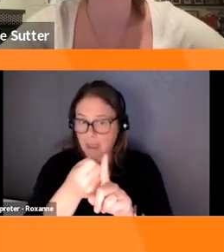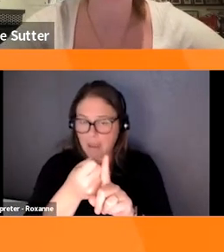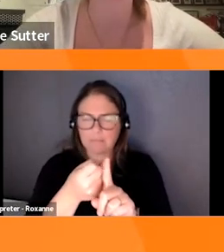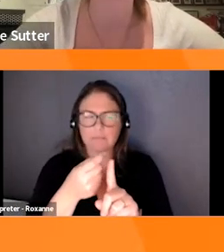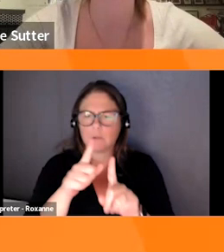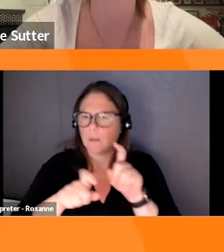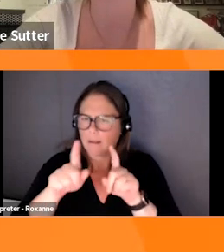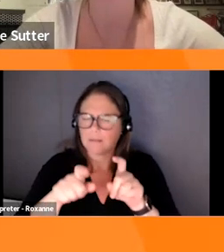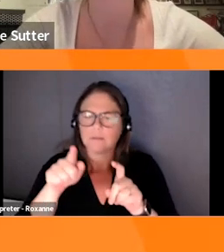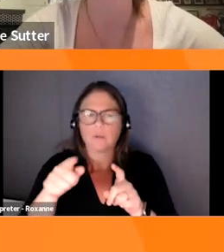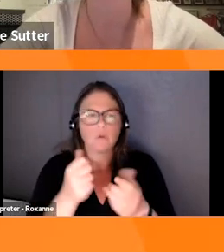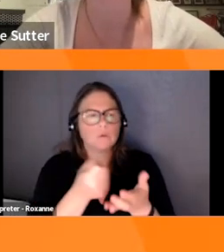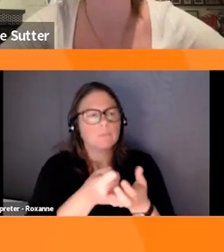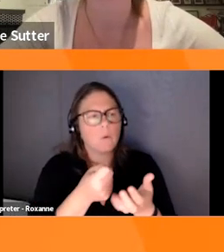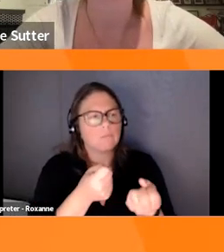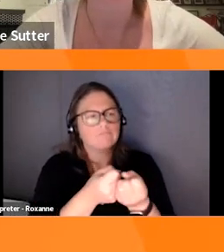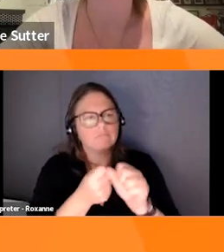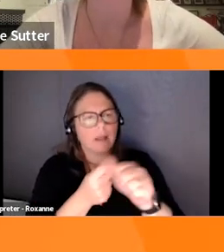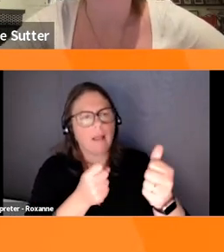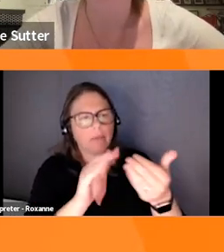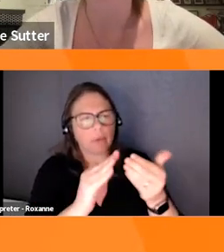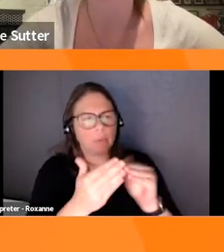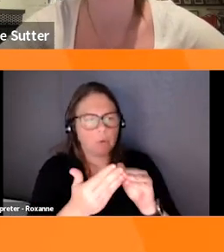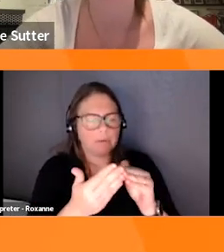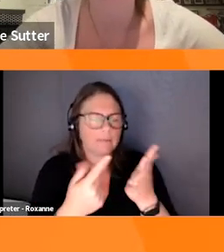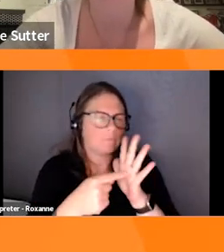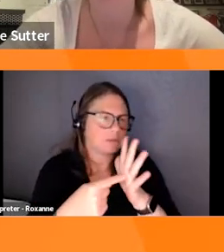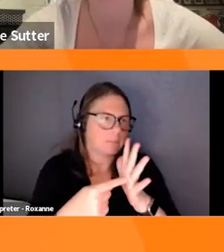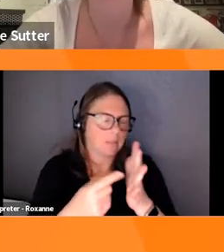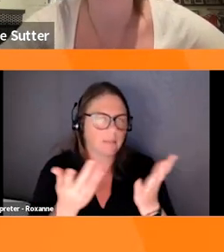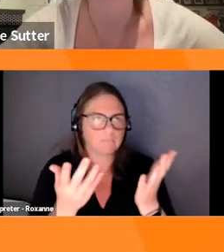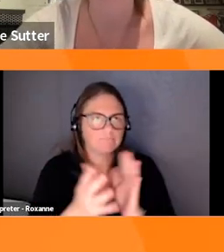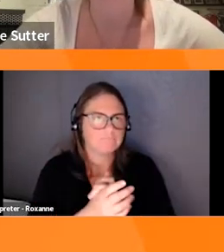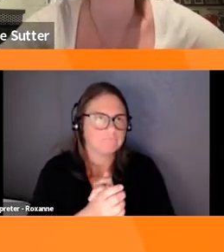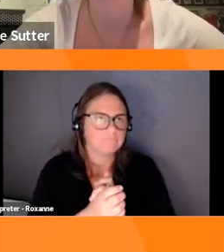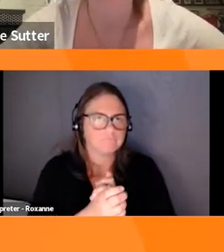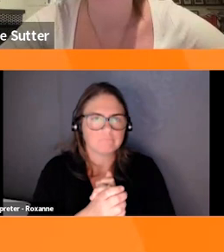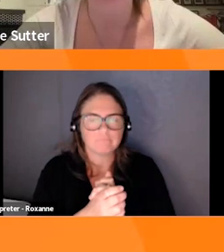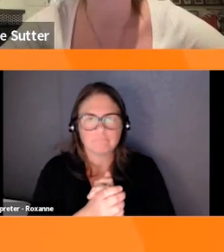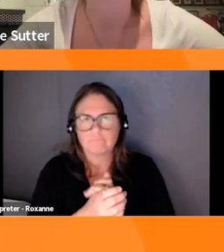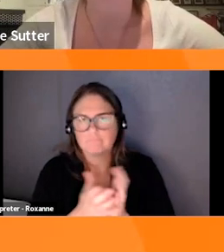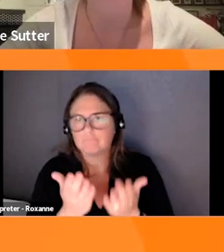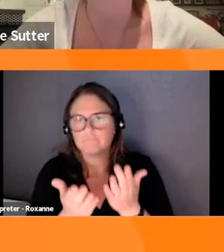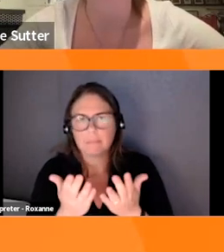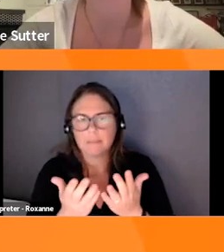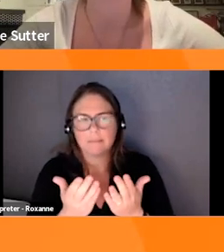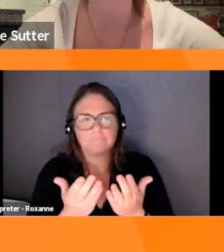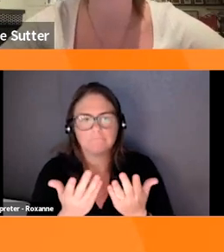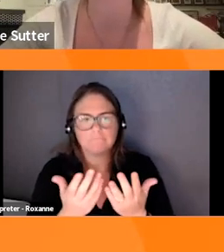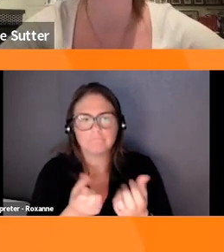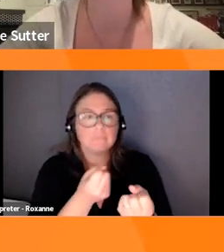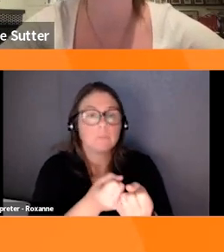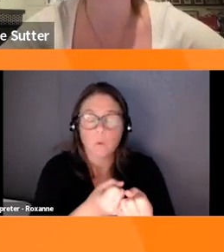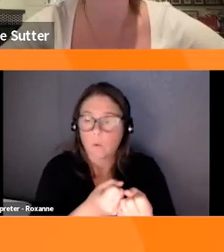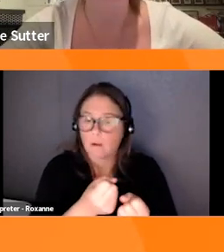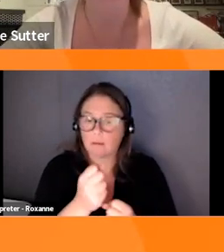other communities, if you offer different things like helping